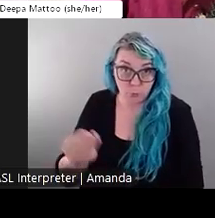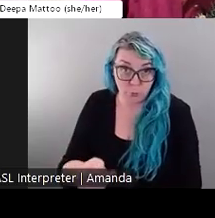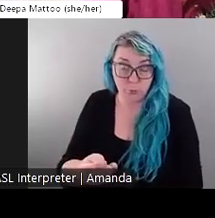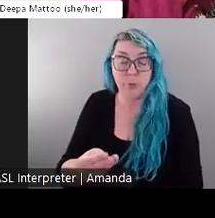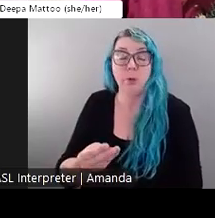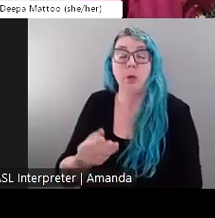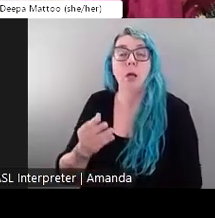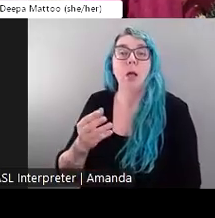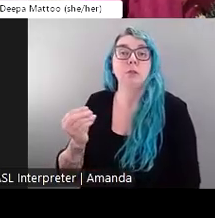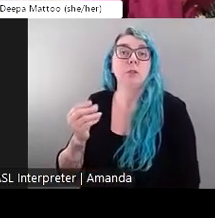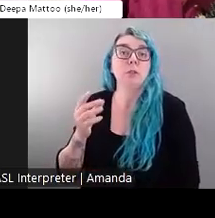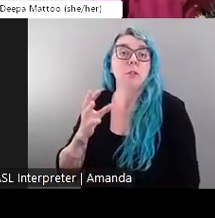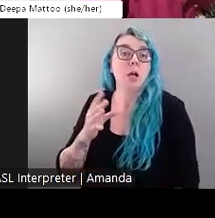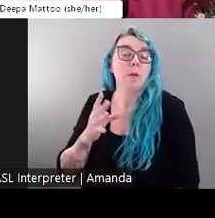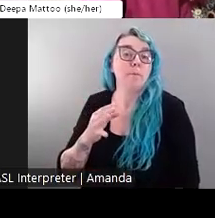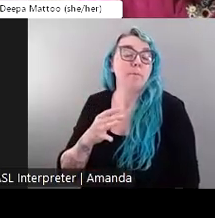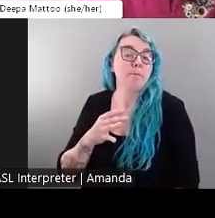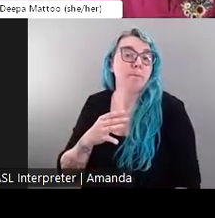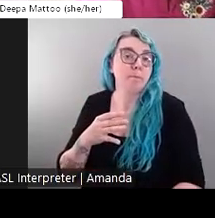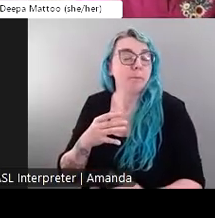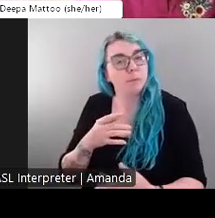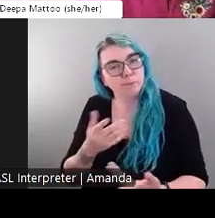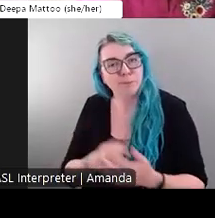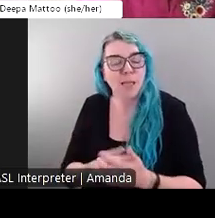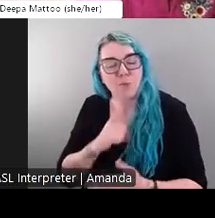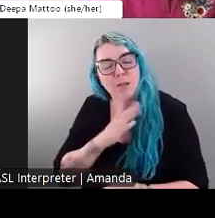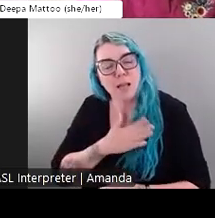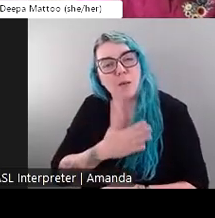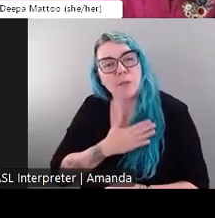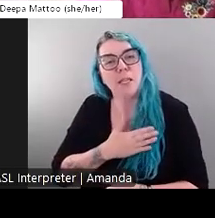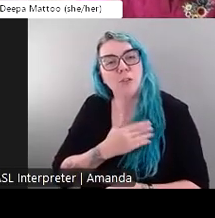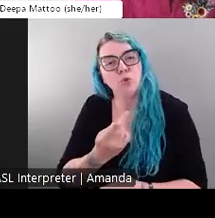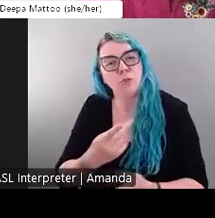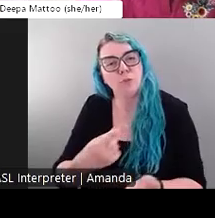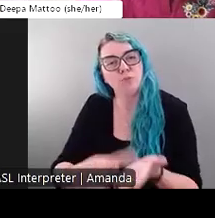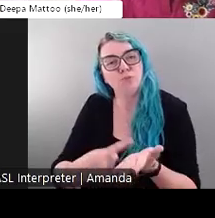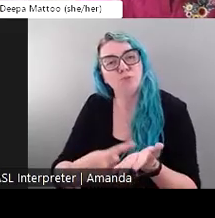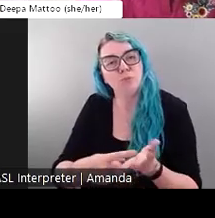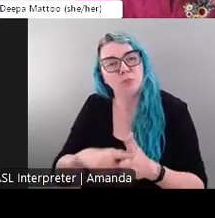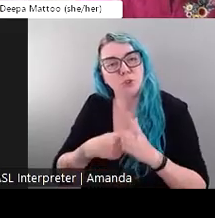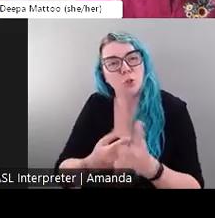I am really happy that we were able to start the conversation today.